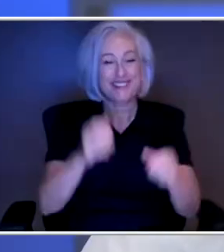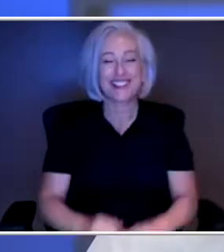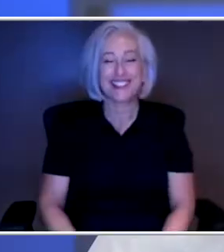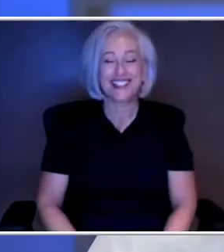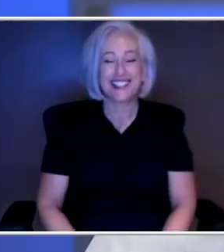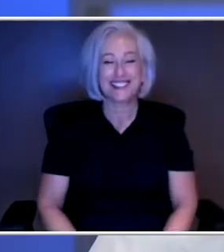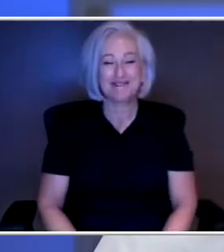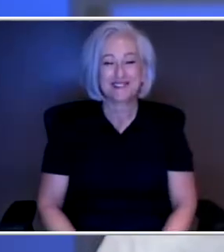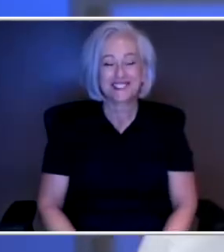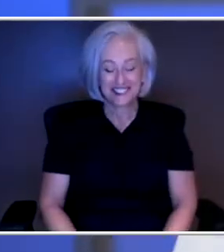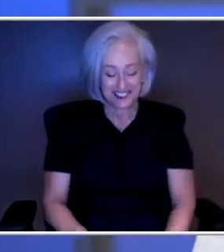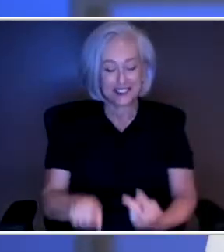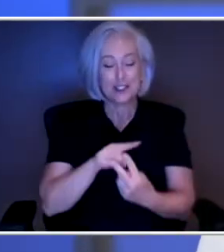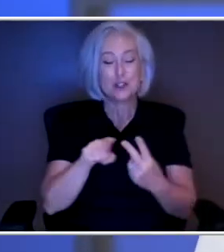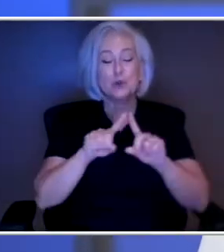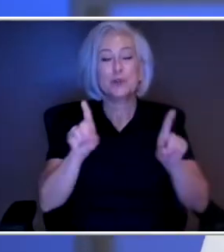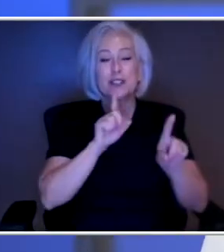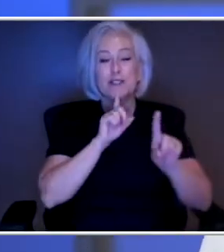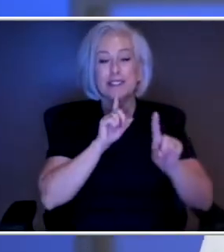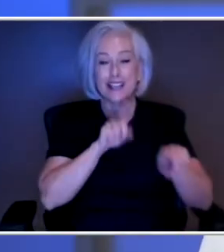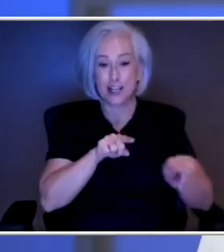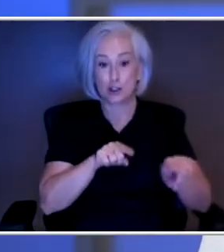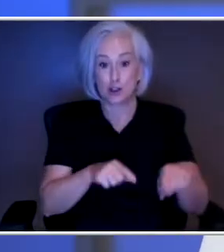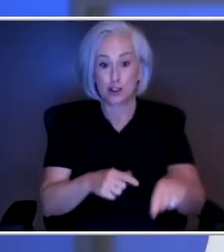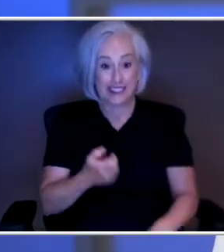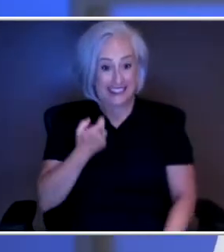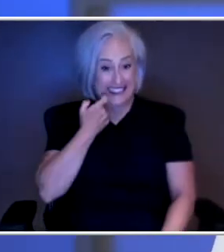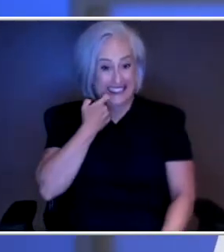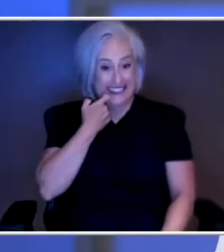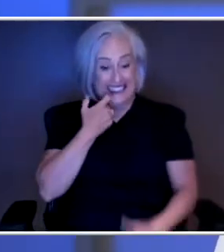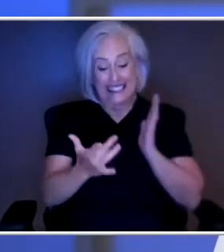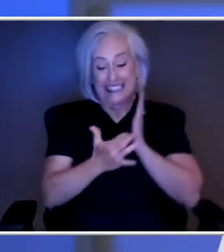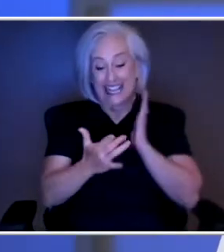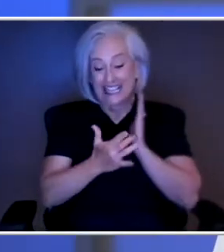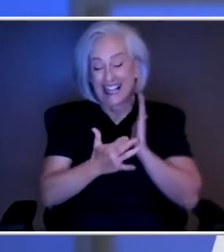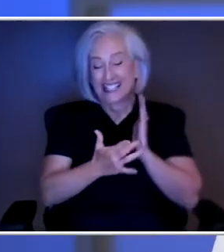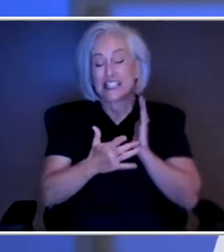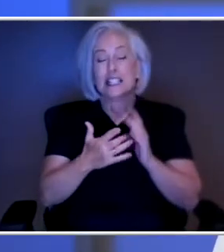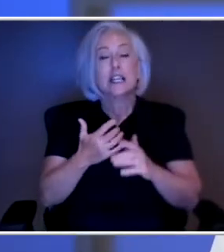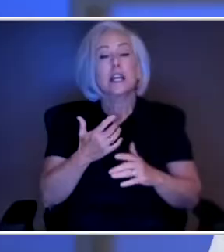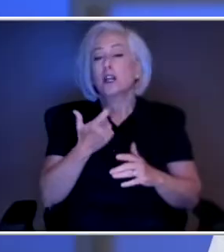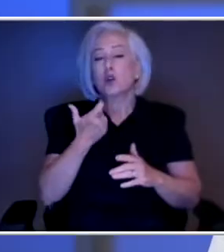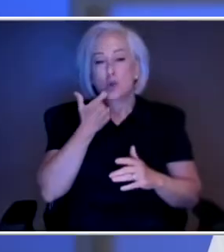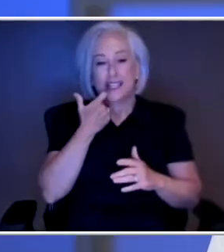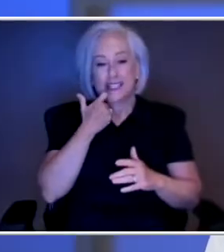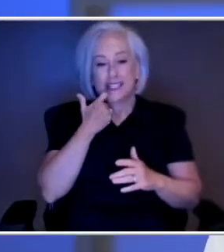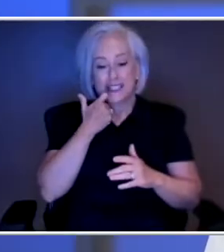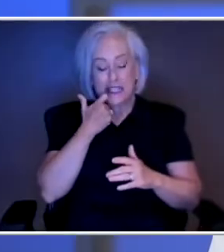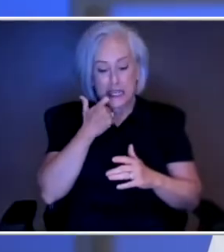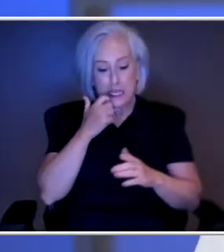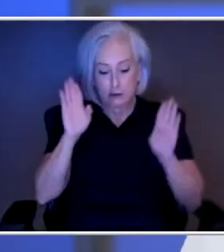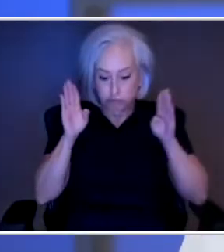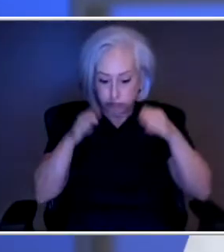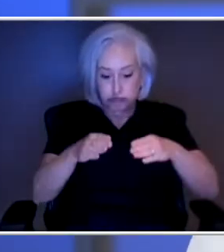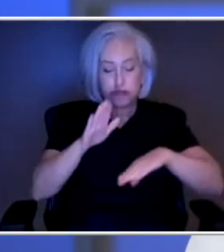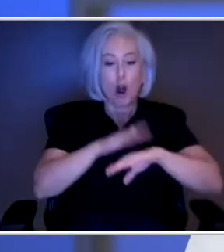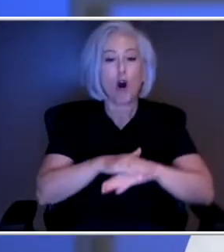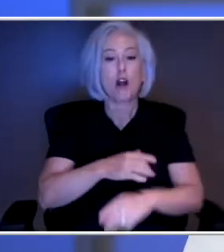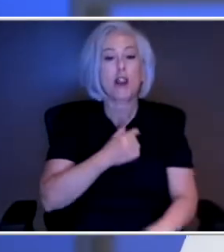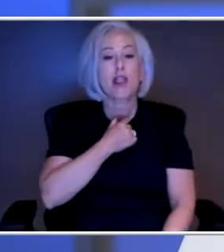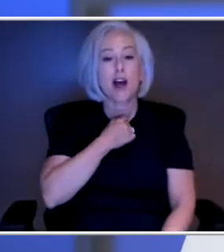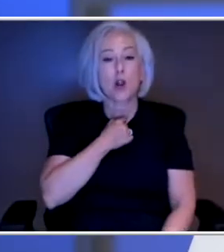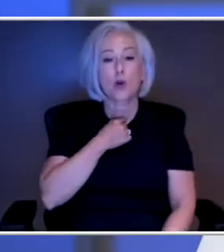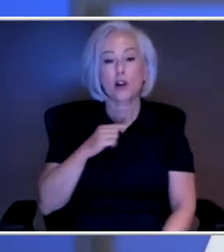the technology has only recently become available to be able to target the thyroid gland for this procedure. So, like Dr. Mettering